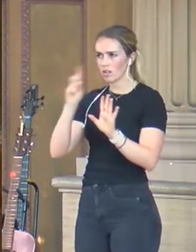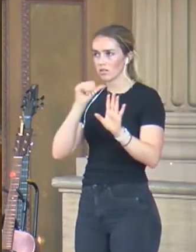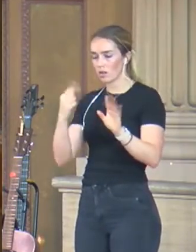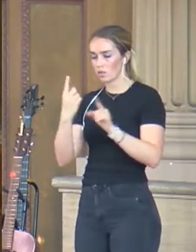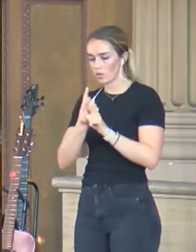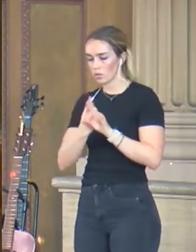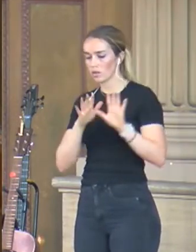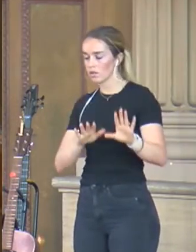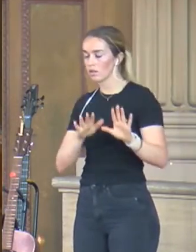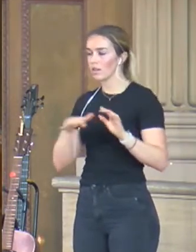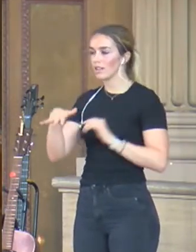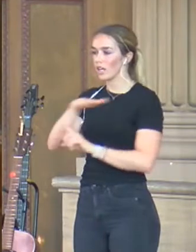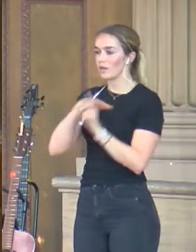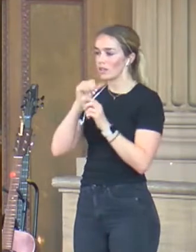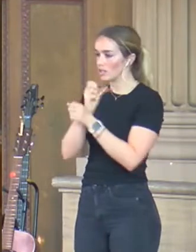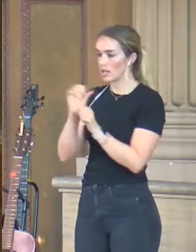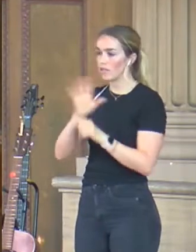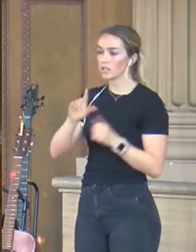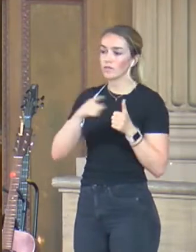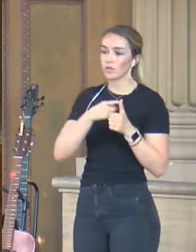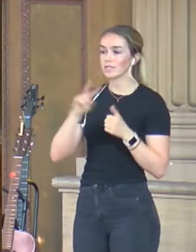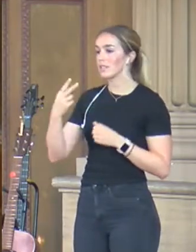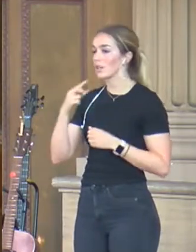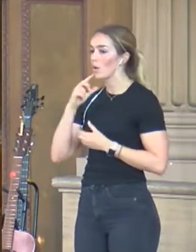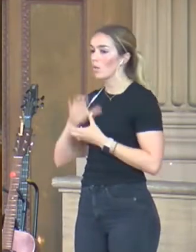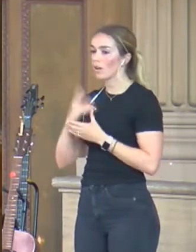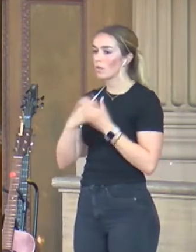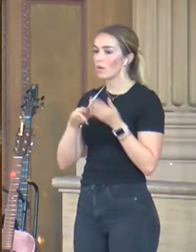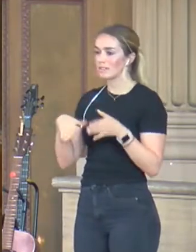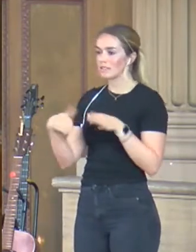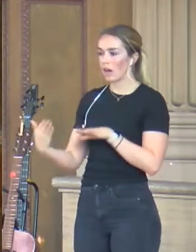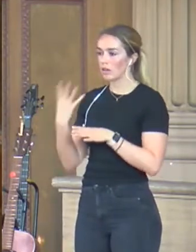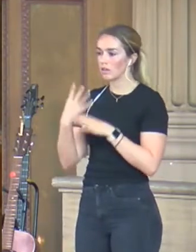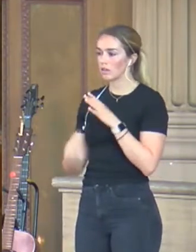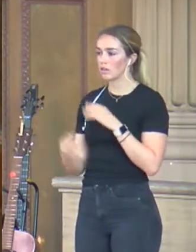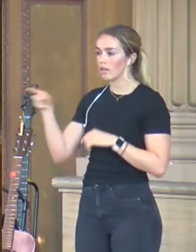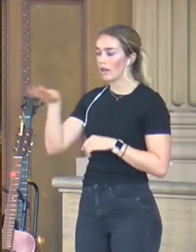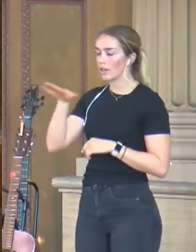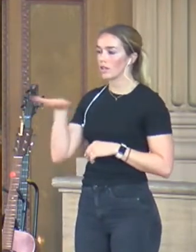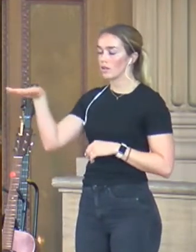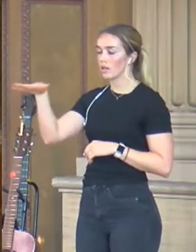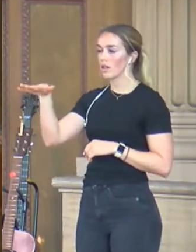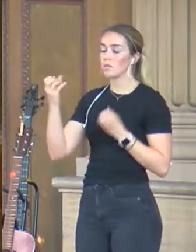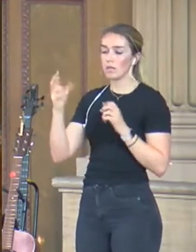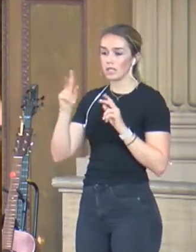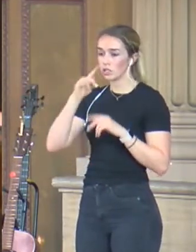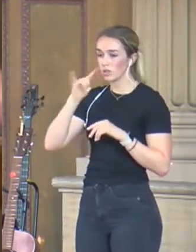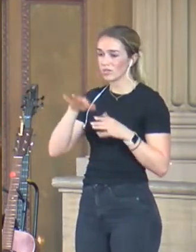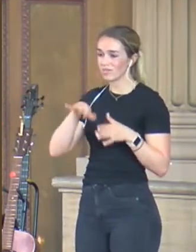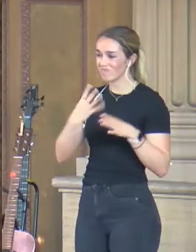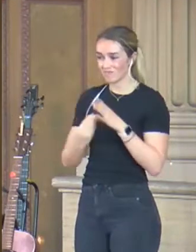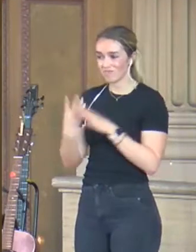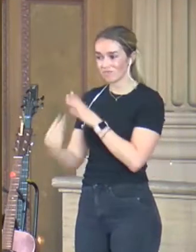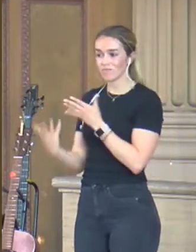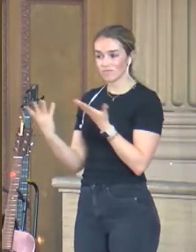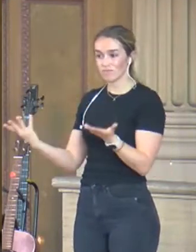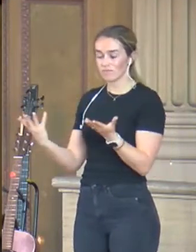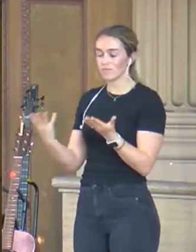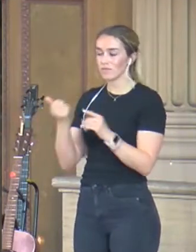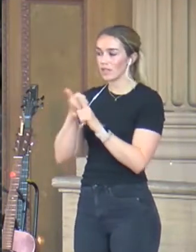terrible. His first wife and his second wife died on that field. A number of his children died. He was